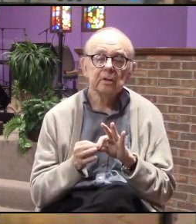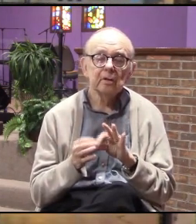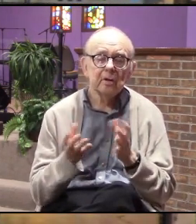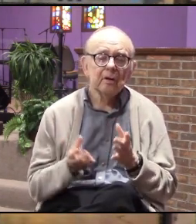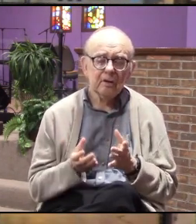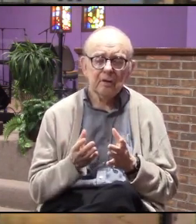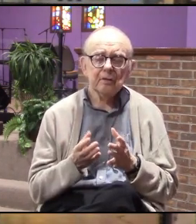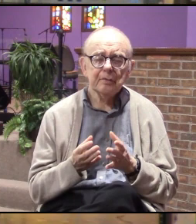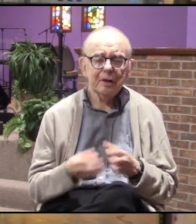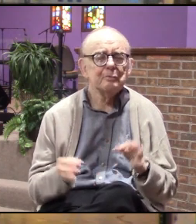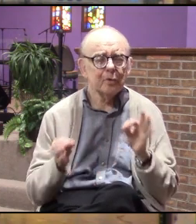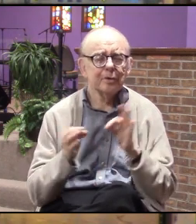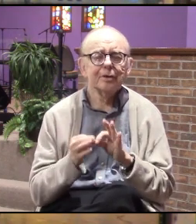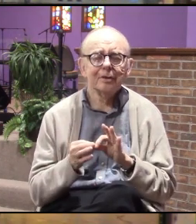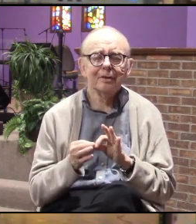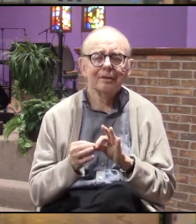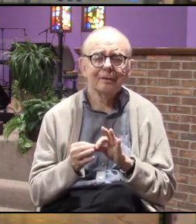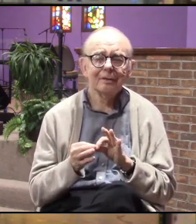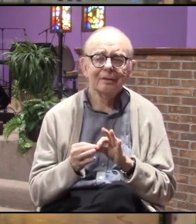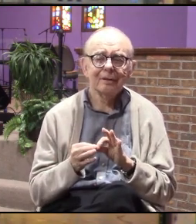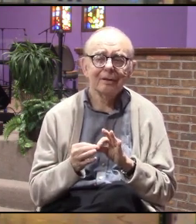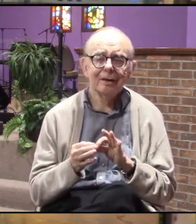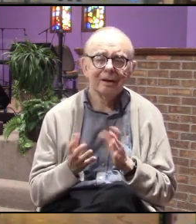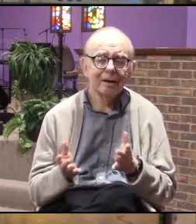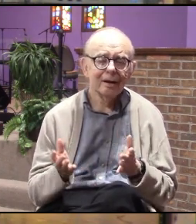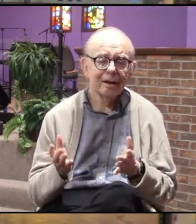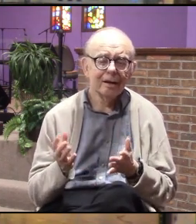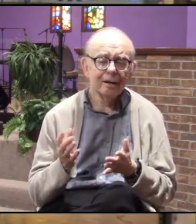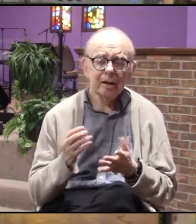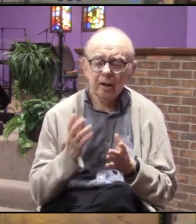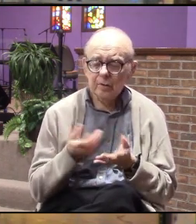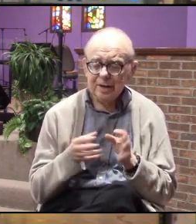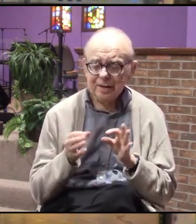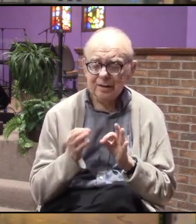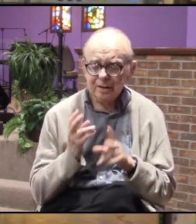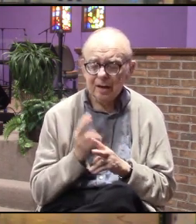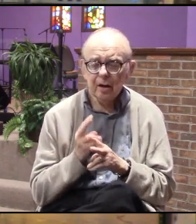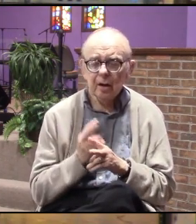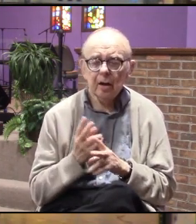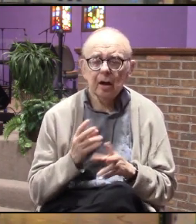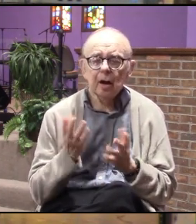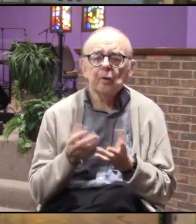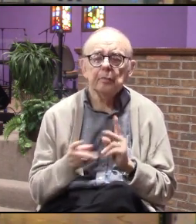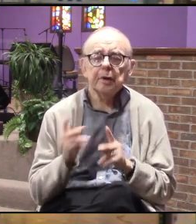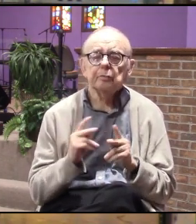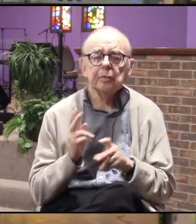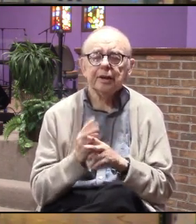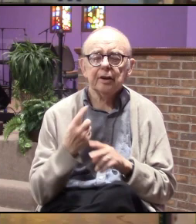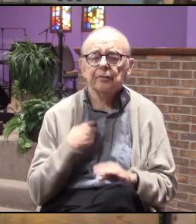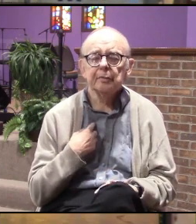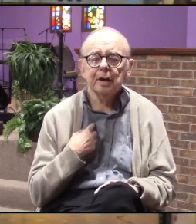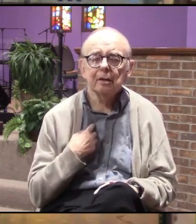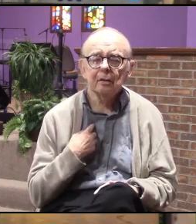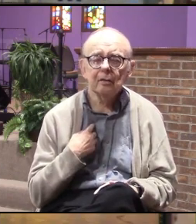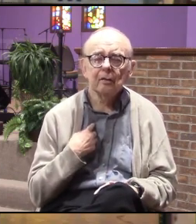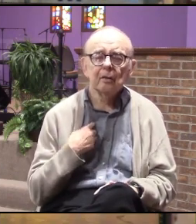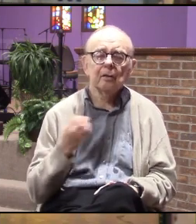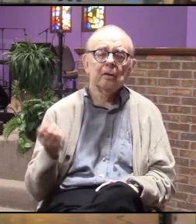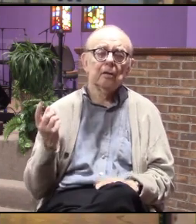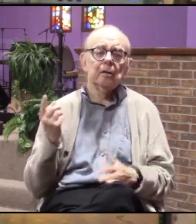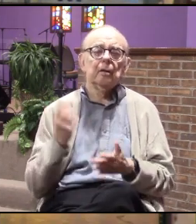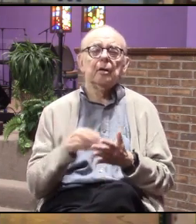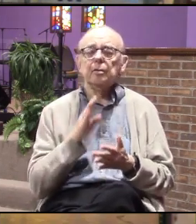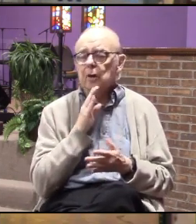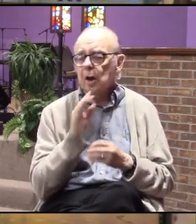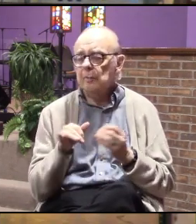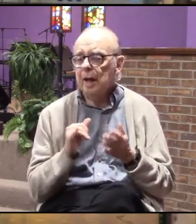I want to be important. I want to care. I want people to care. And so what we